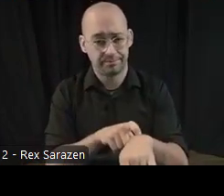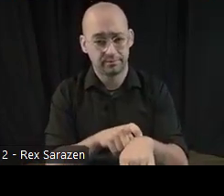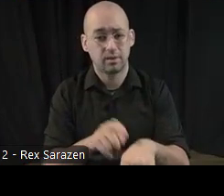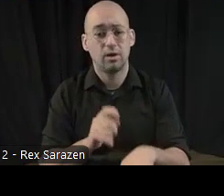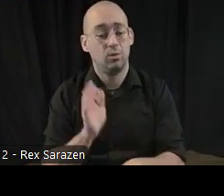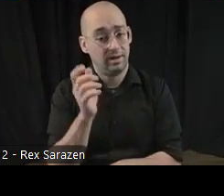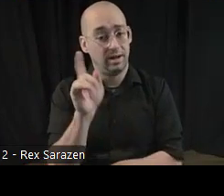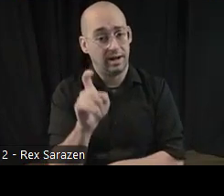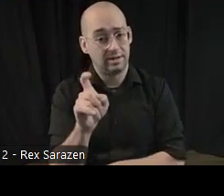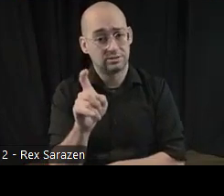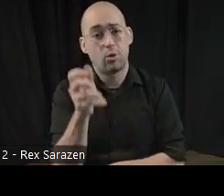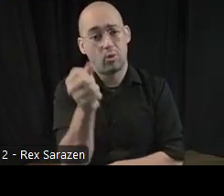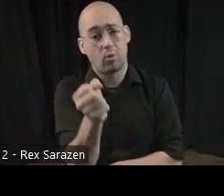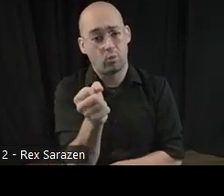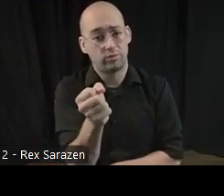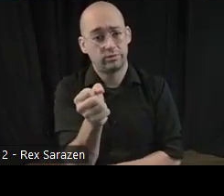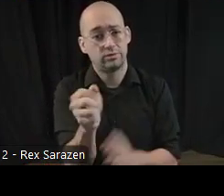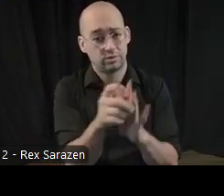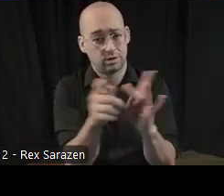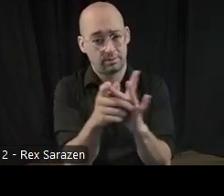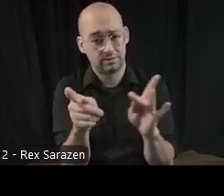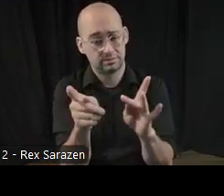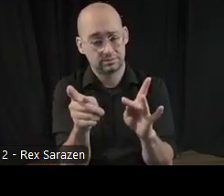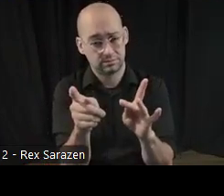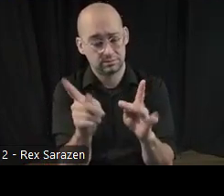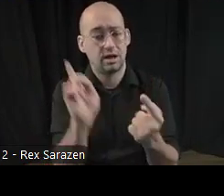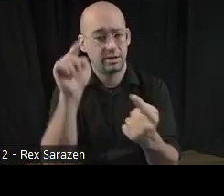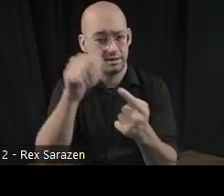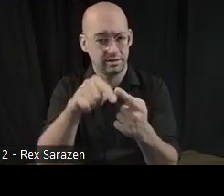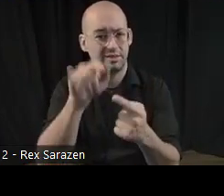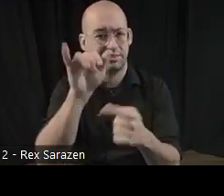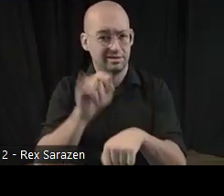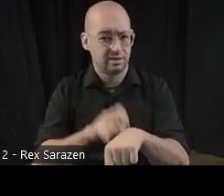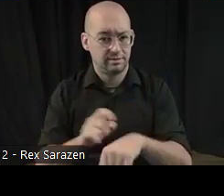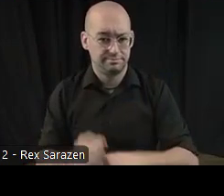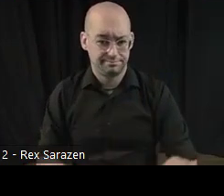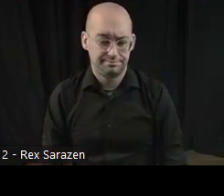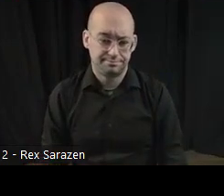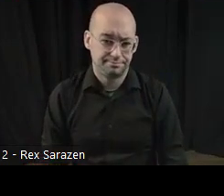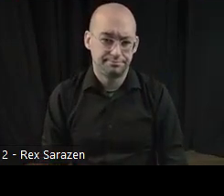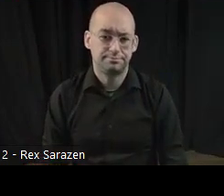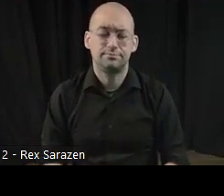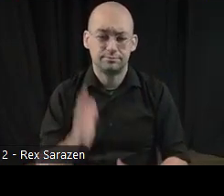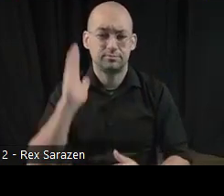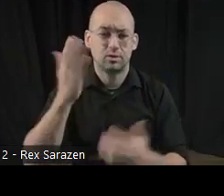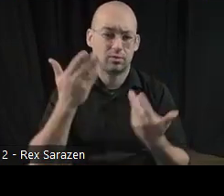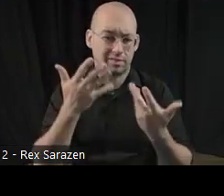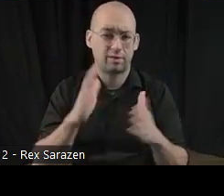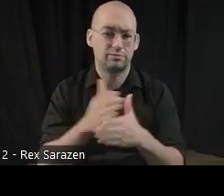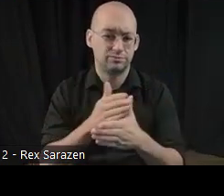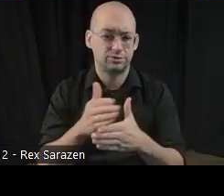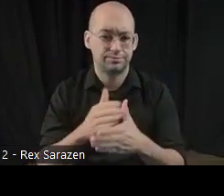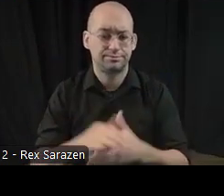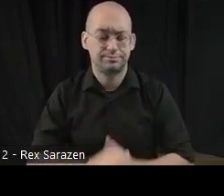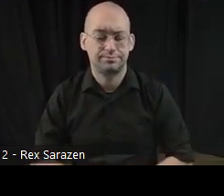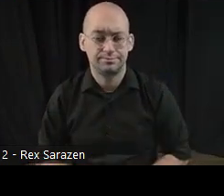or until that time, and we will allow them to be shared at that time. And of course, at any